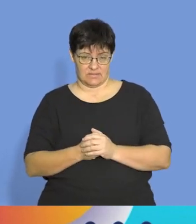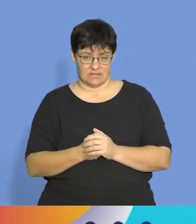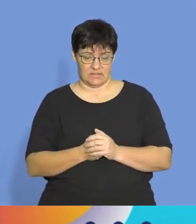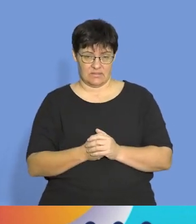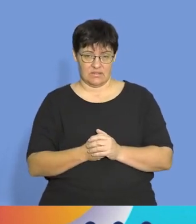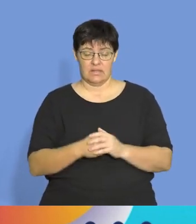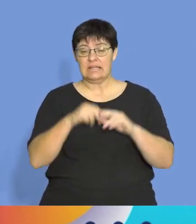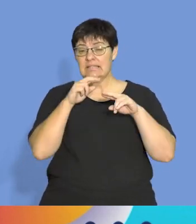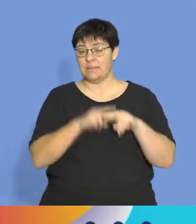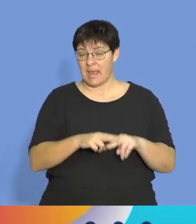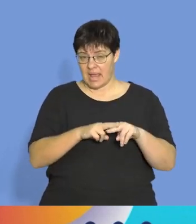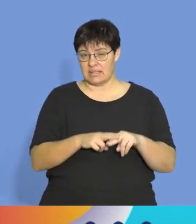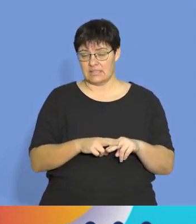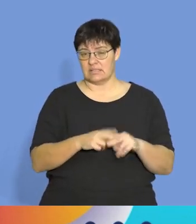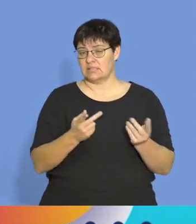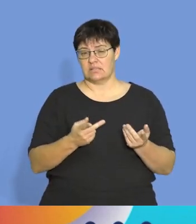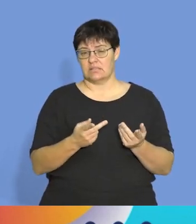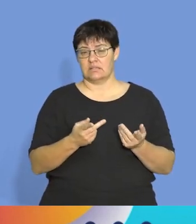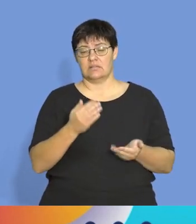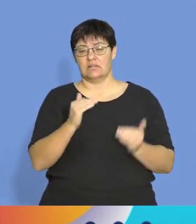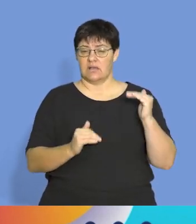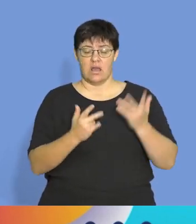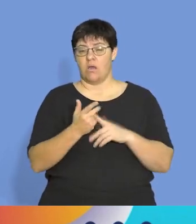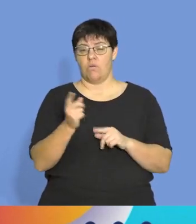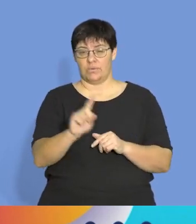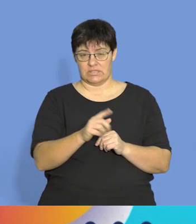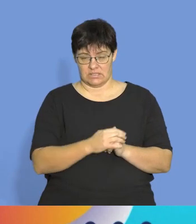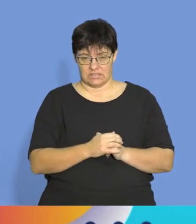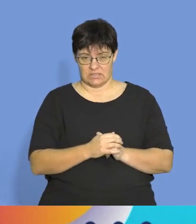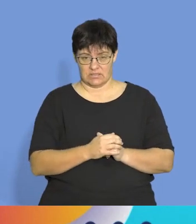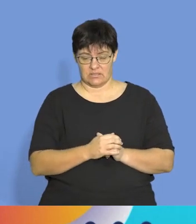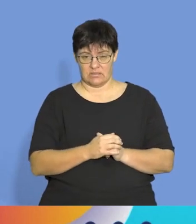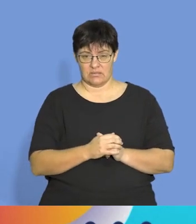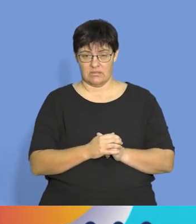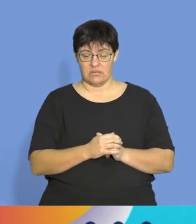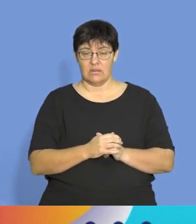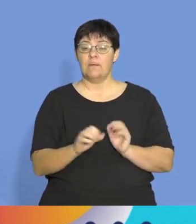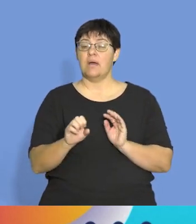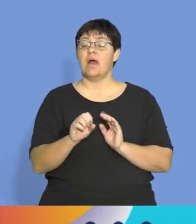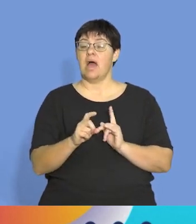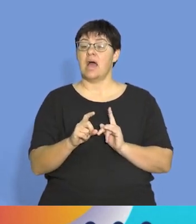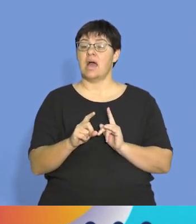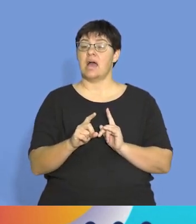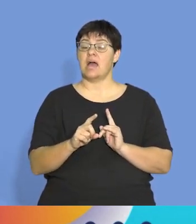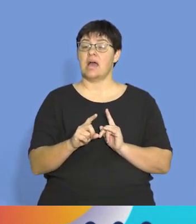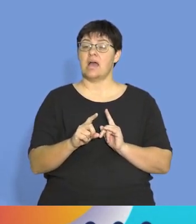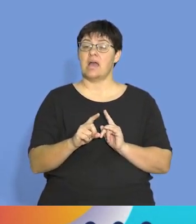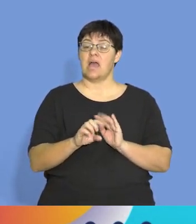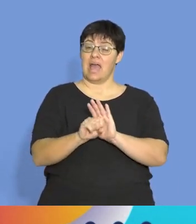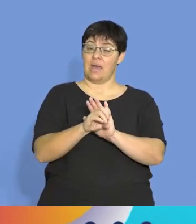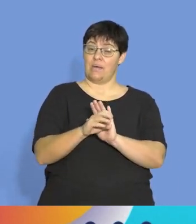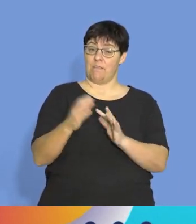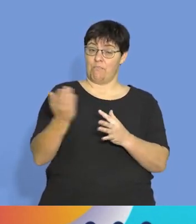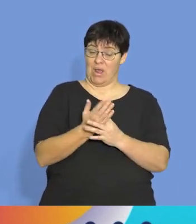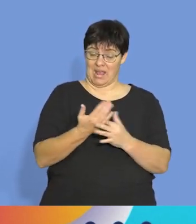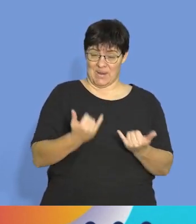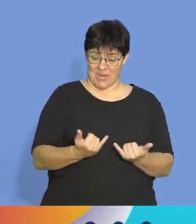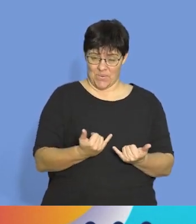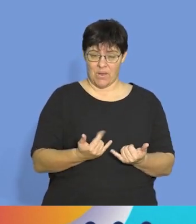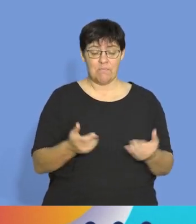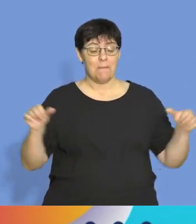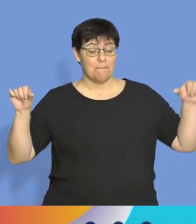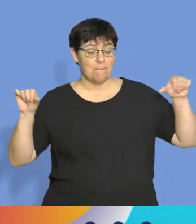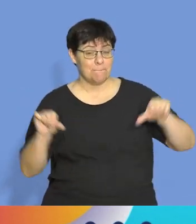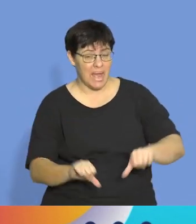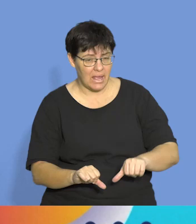positive or negative, depending on what the inequality is that I gave you. I want us to take a quick ad break. When we come